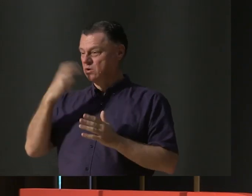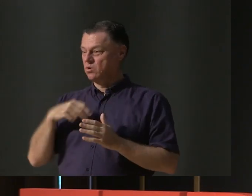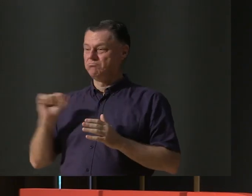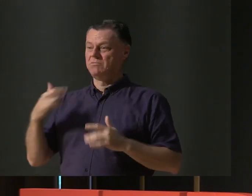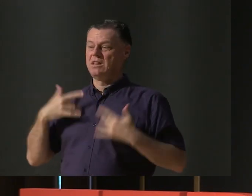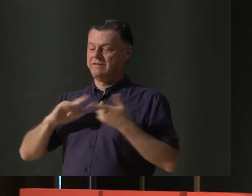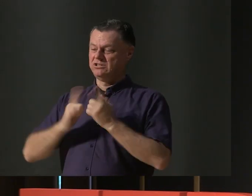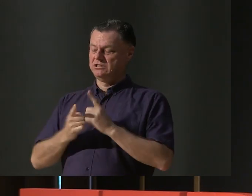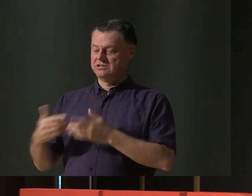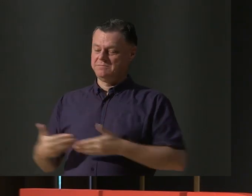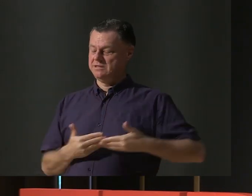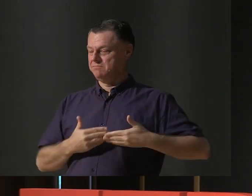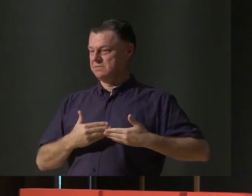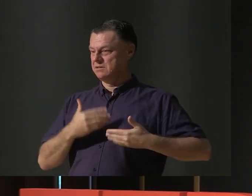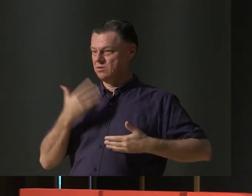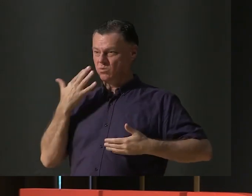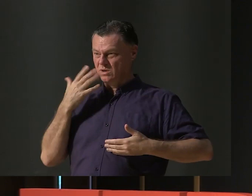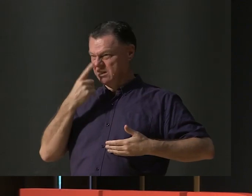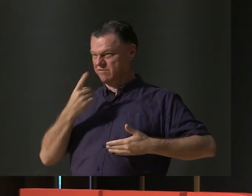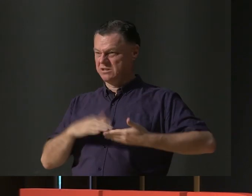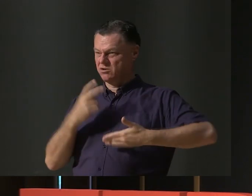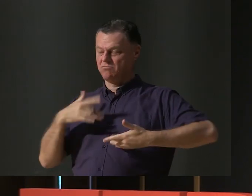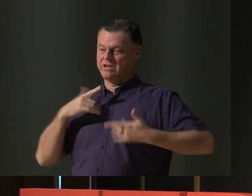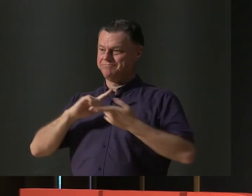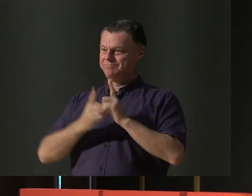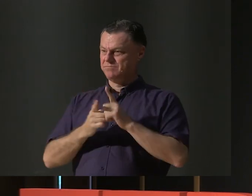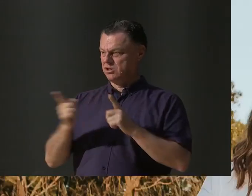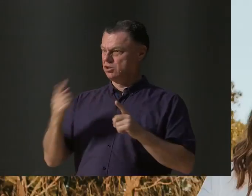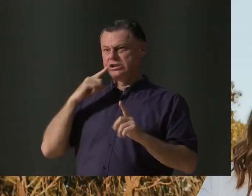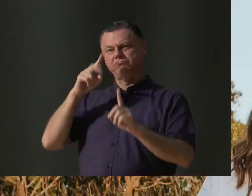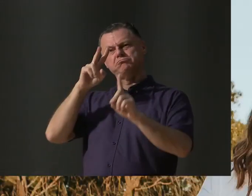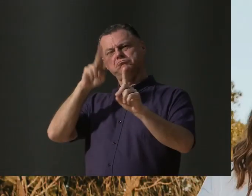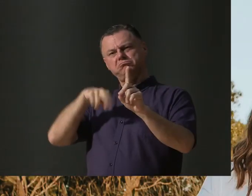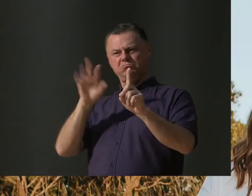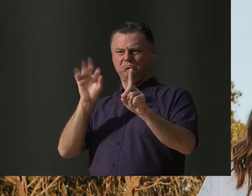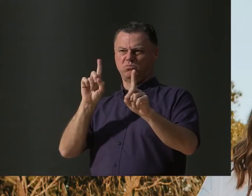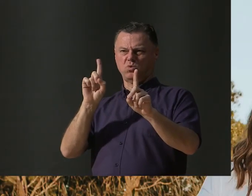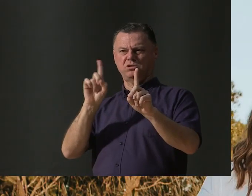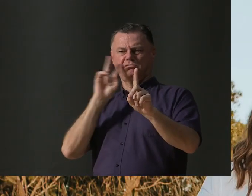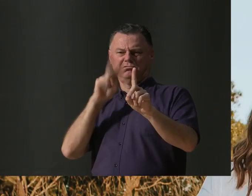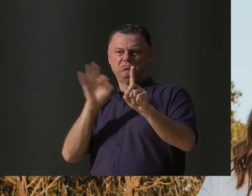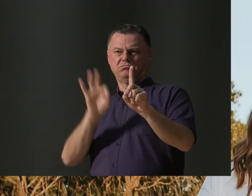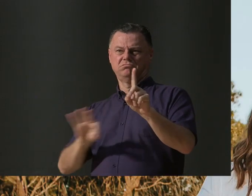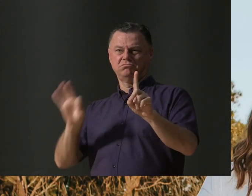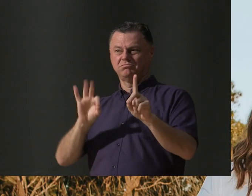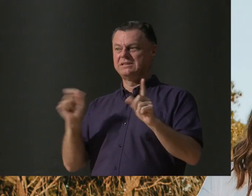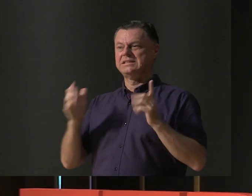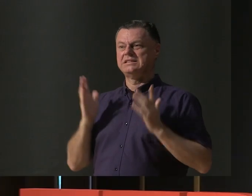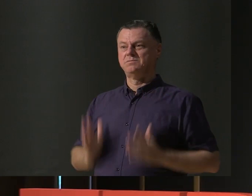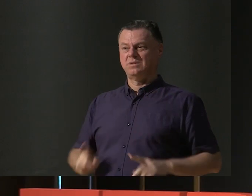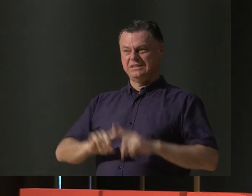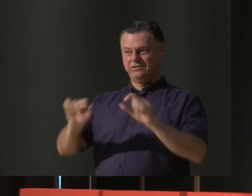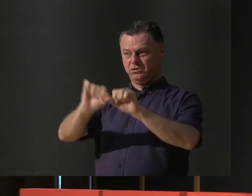life changed forever. You wouldn't know it by looking at him, but Tristan's body works a little